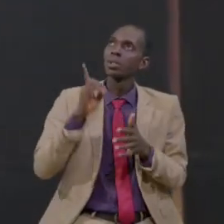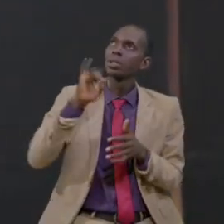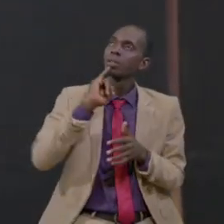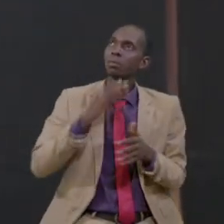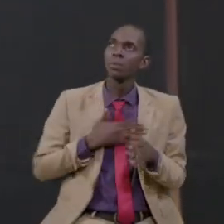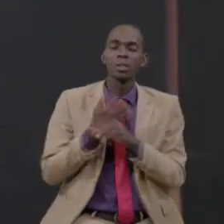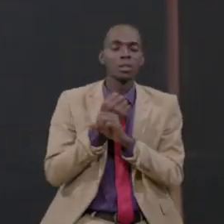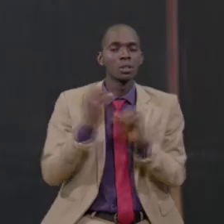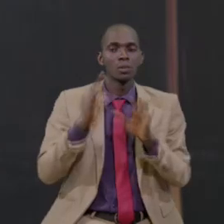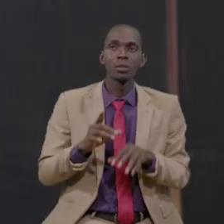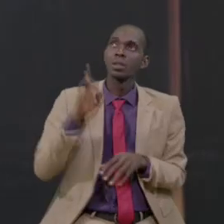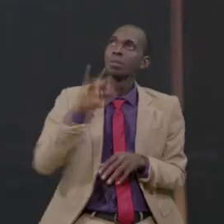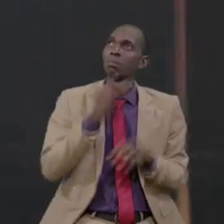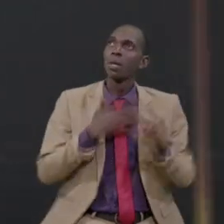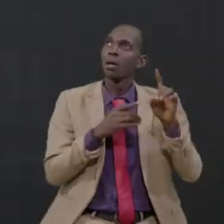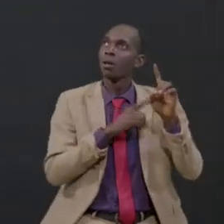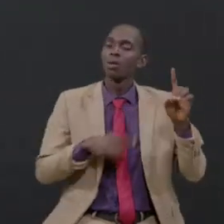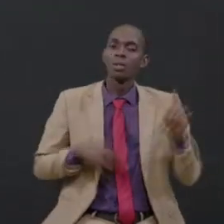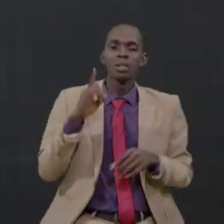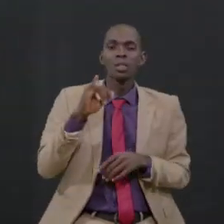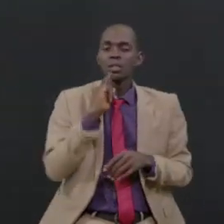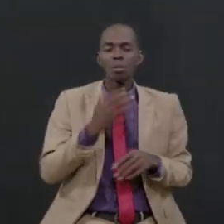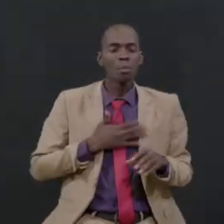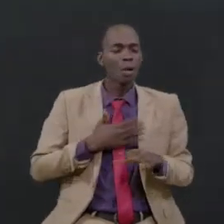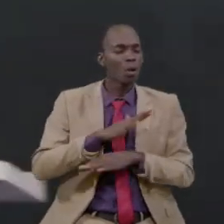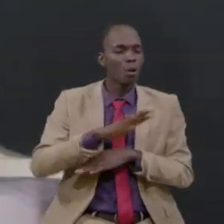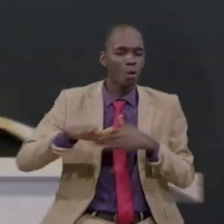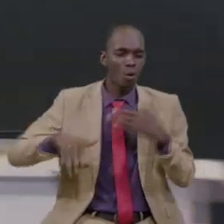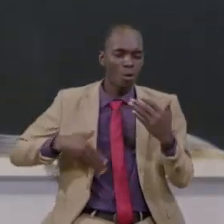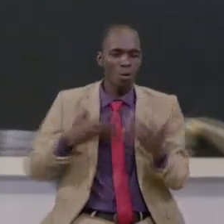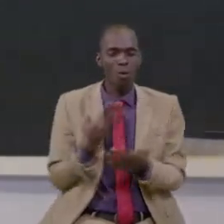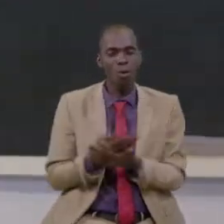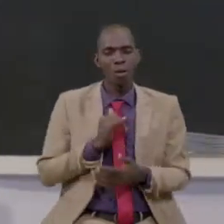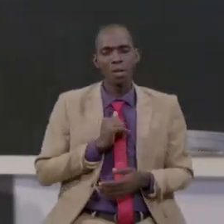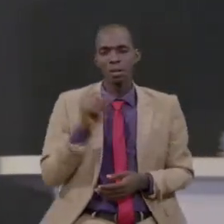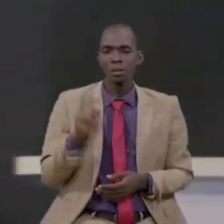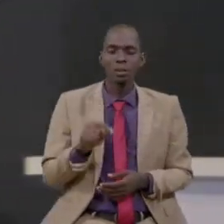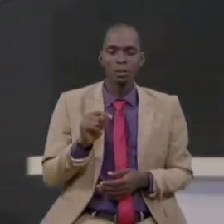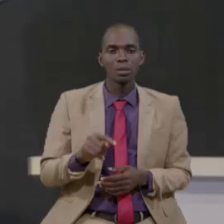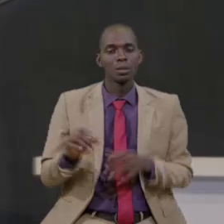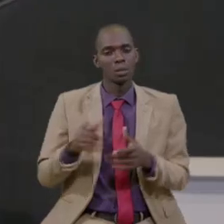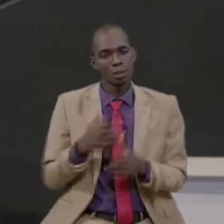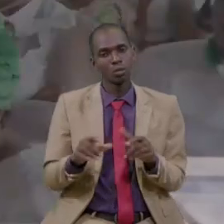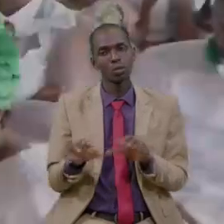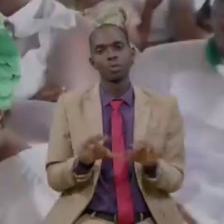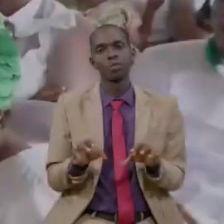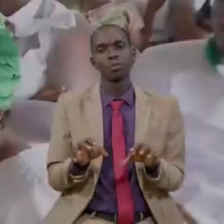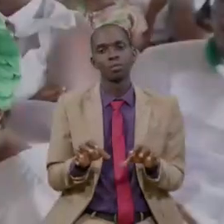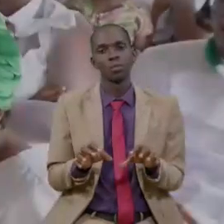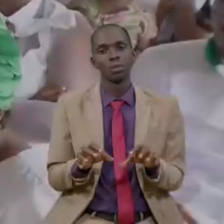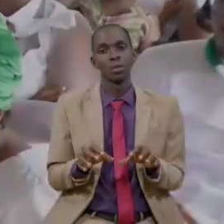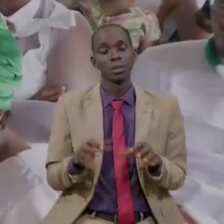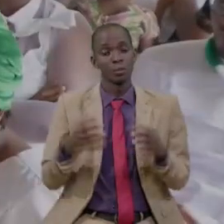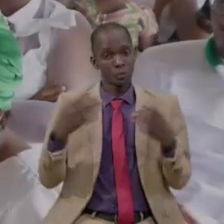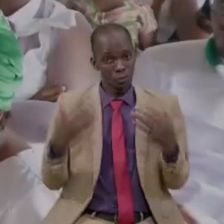He is my all in all. Do. Then you can follow. Follow me. Follow